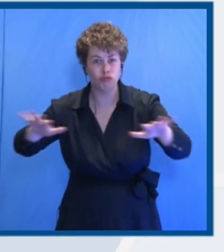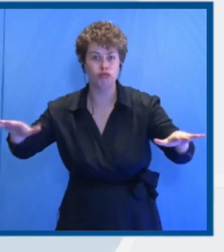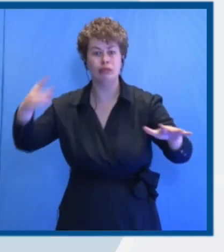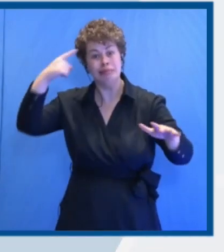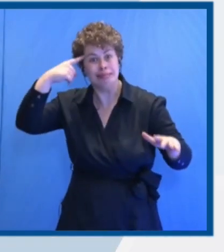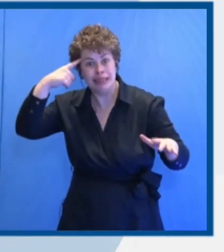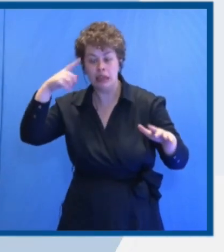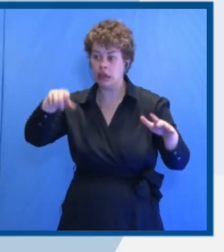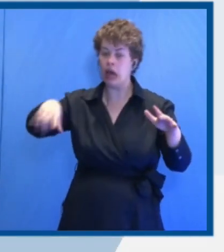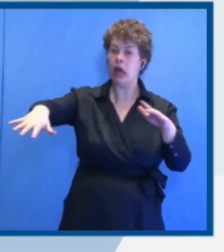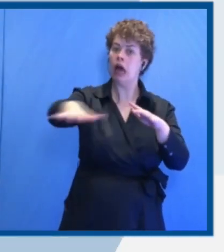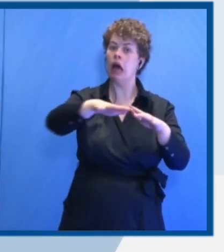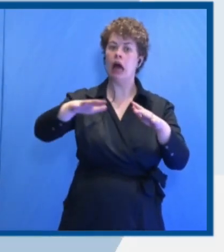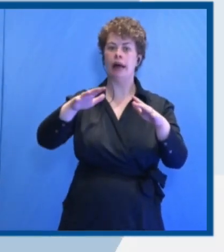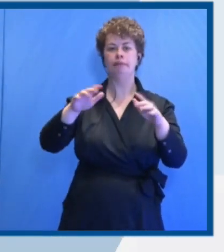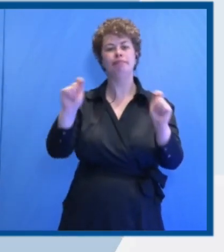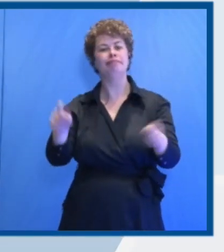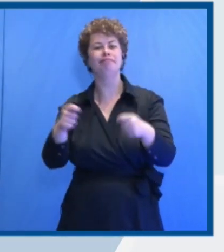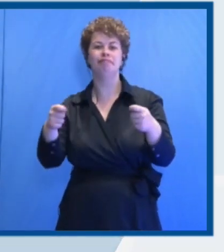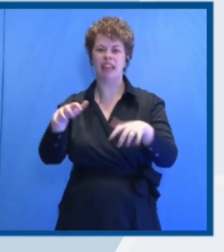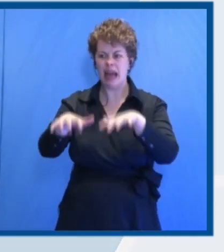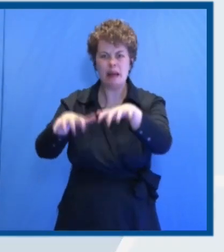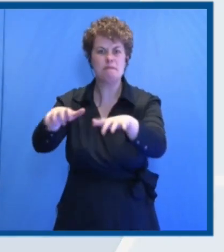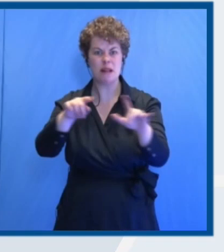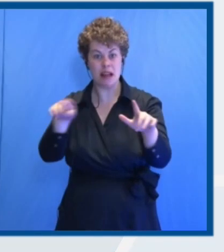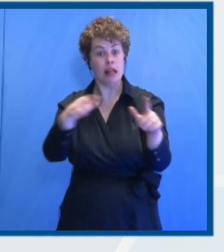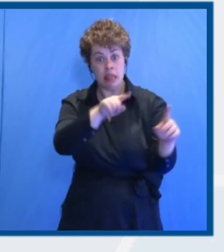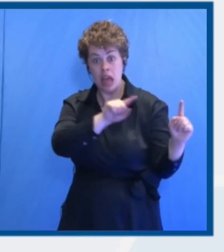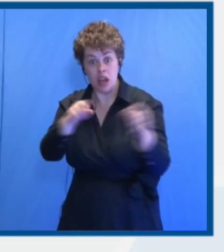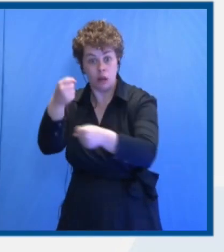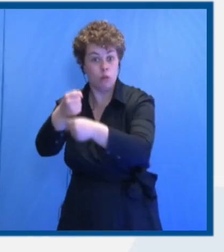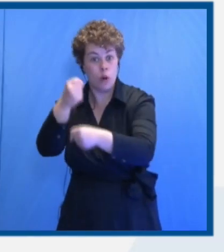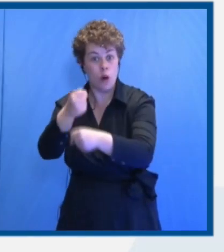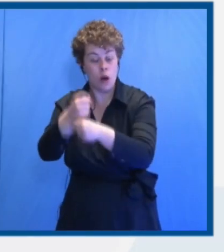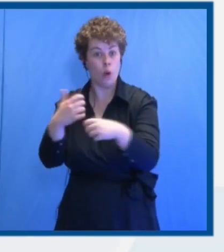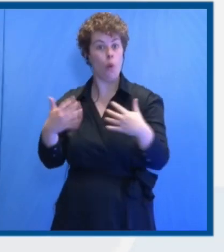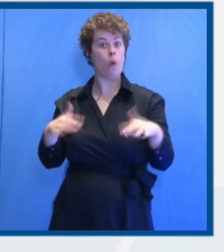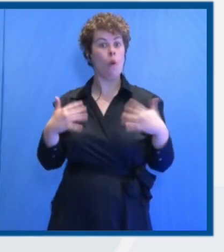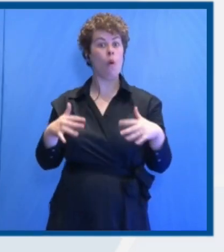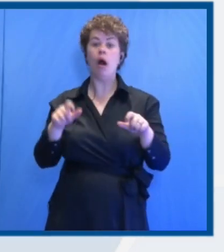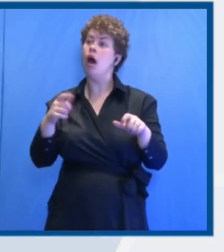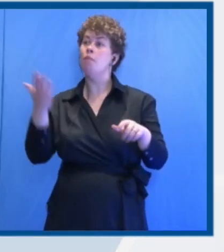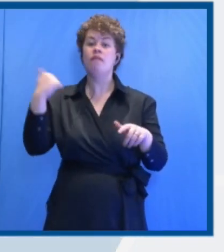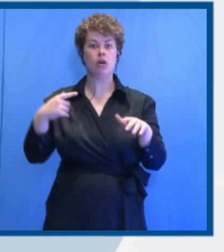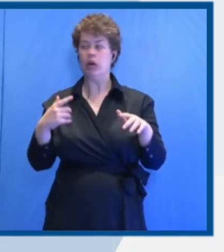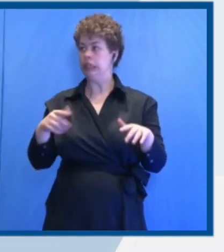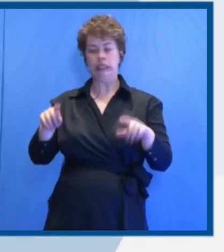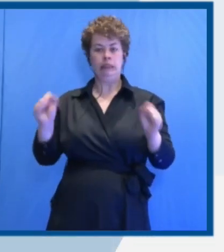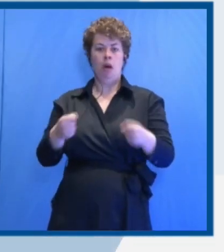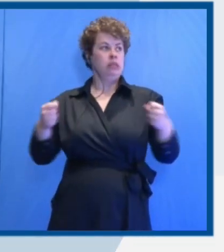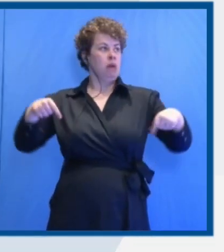restoration. And of course, this has systemically and very strongly reduced the amount of the